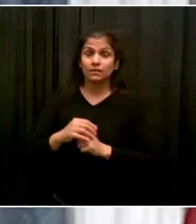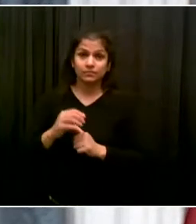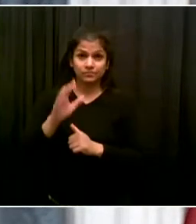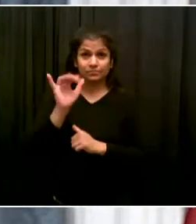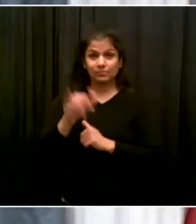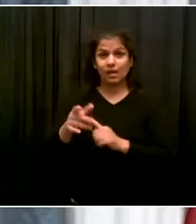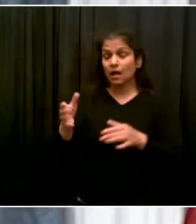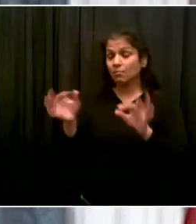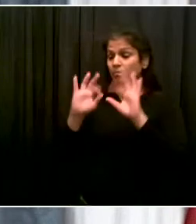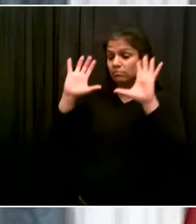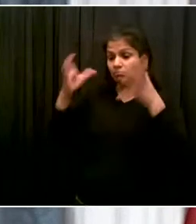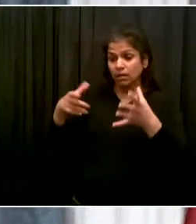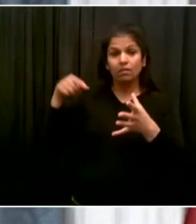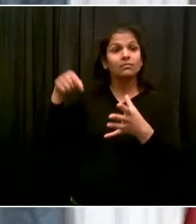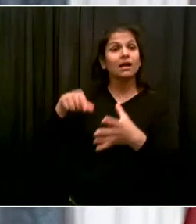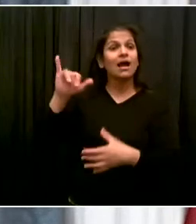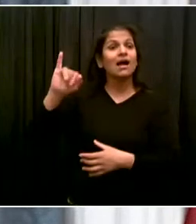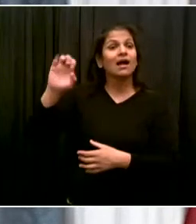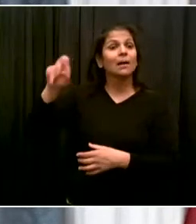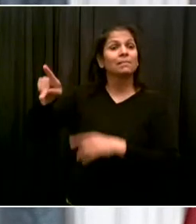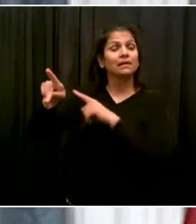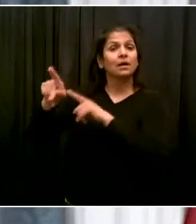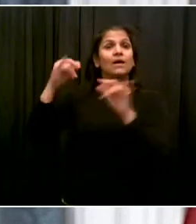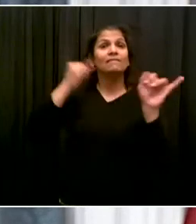grades K through 5, we will provide an